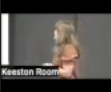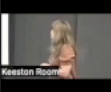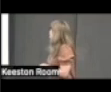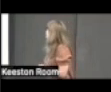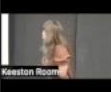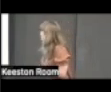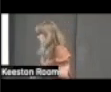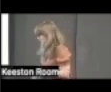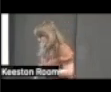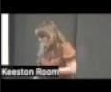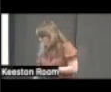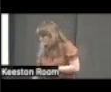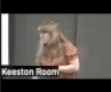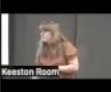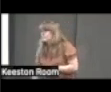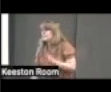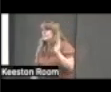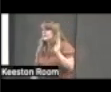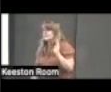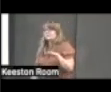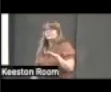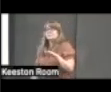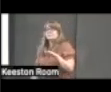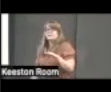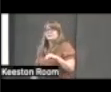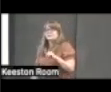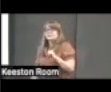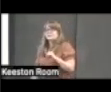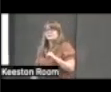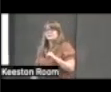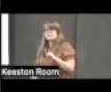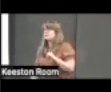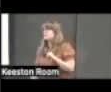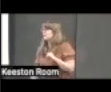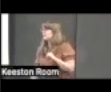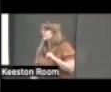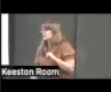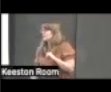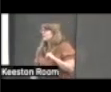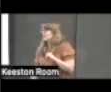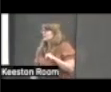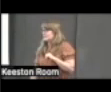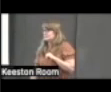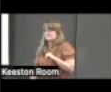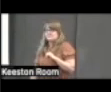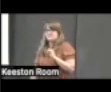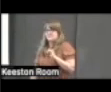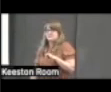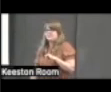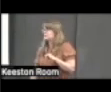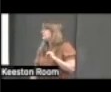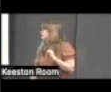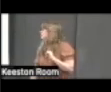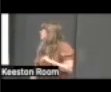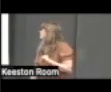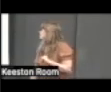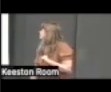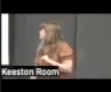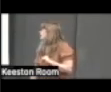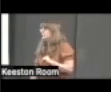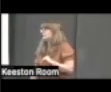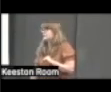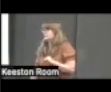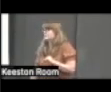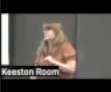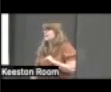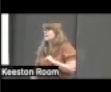the temperature of the Earth. So we have officially entered this extinction. Our background extinction rate currently is much, much higher